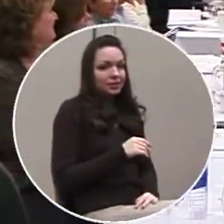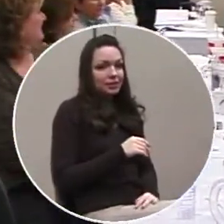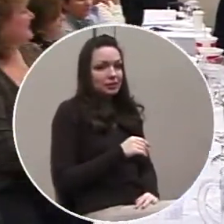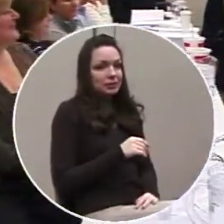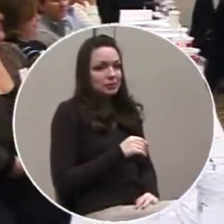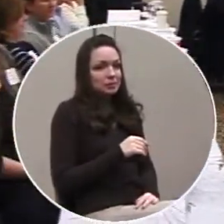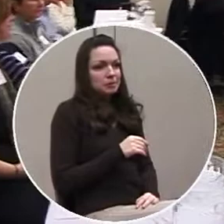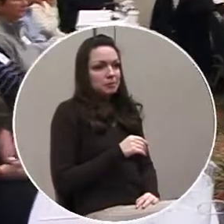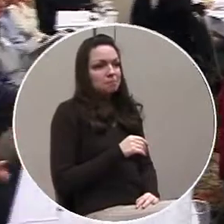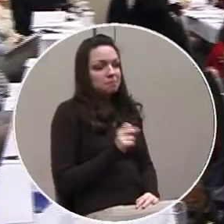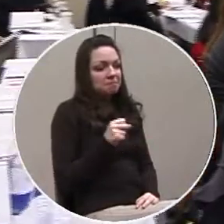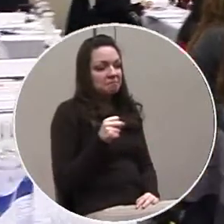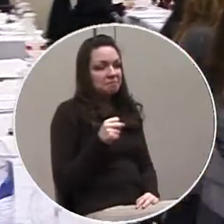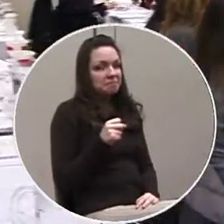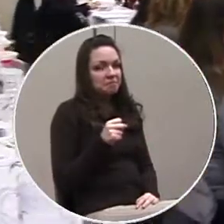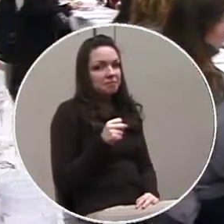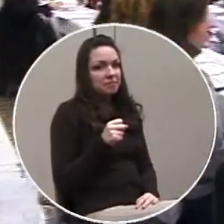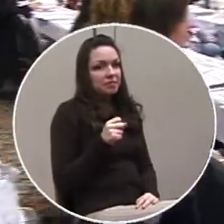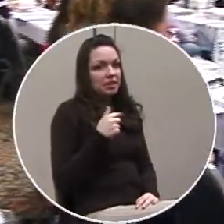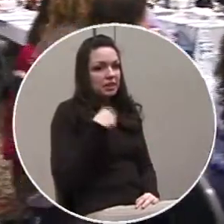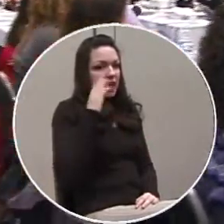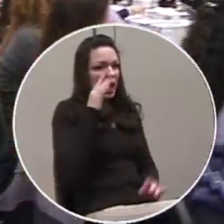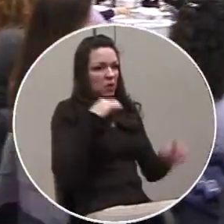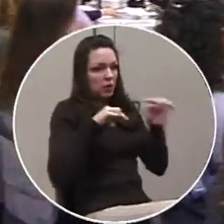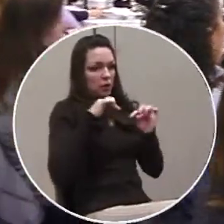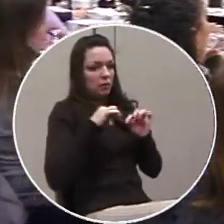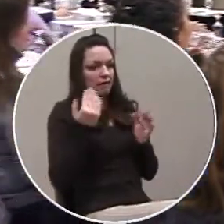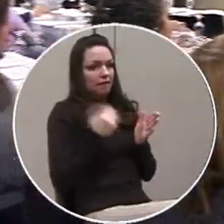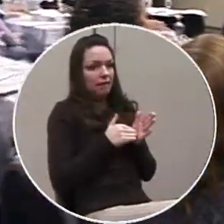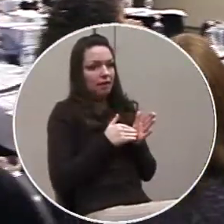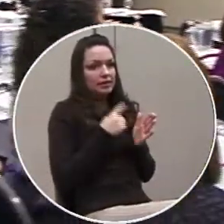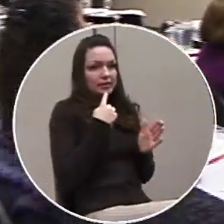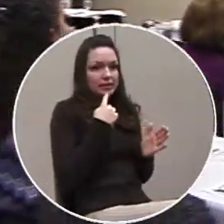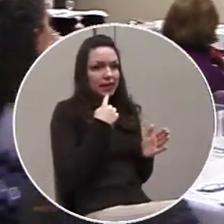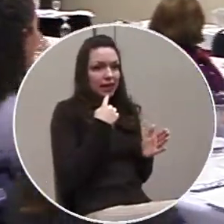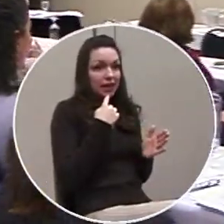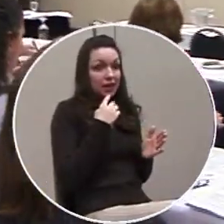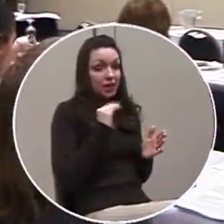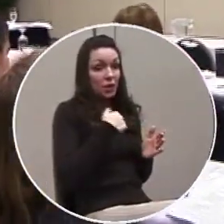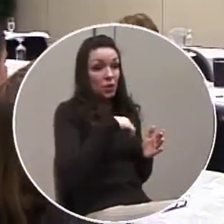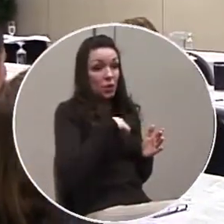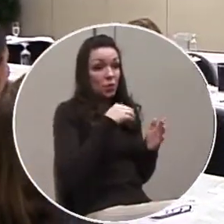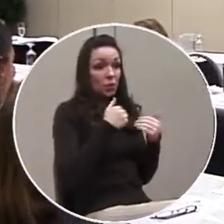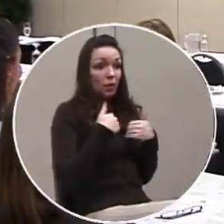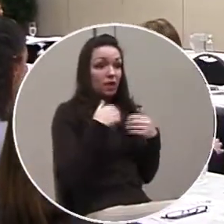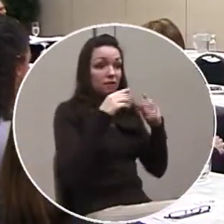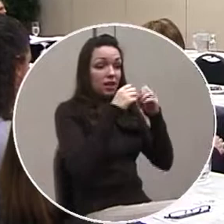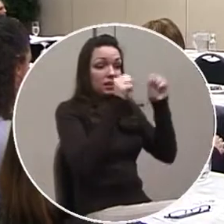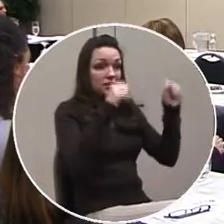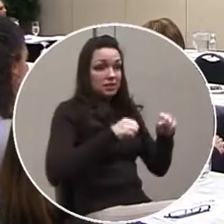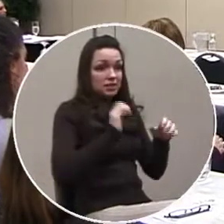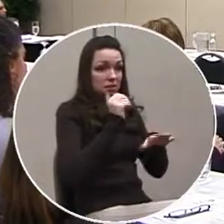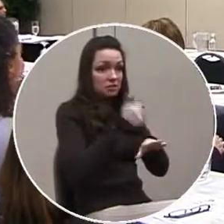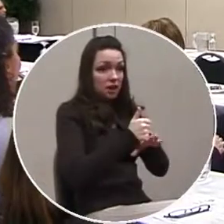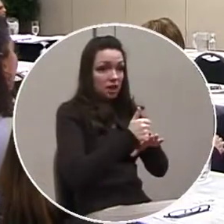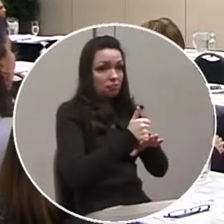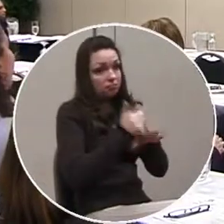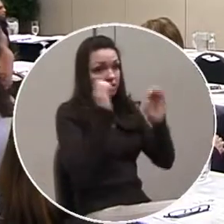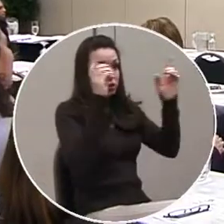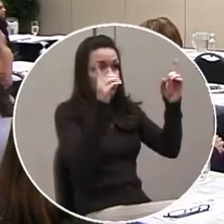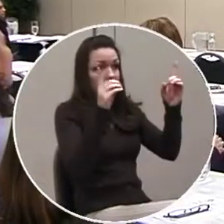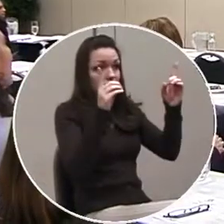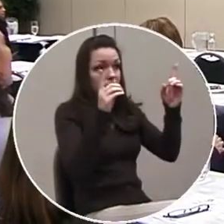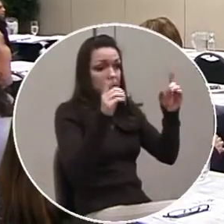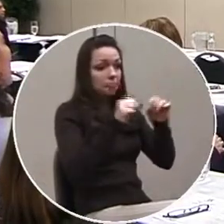Yeah. I will go back once more to saying we have a system set up, education,